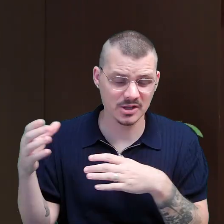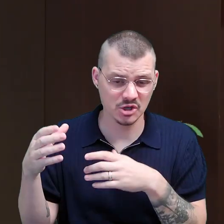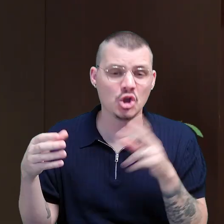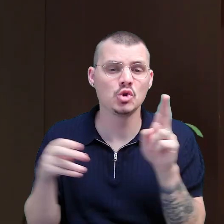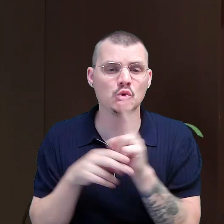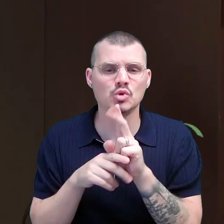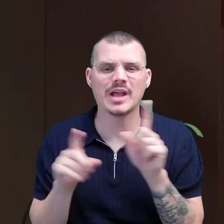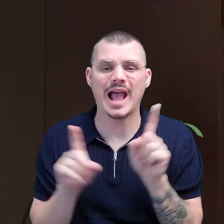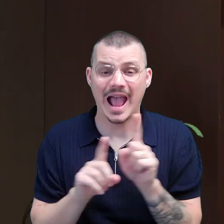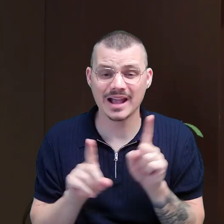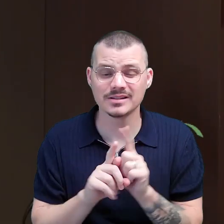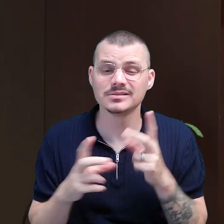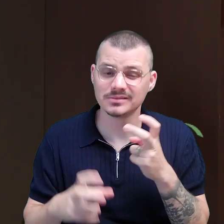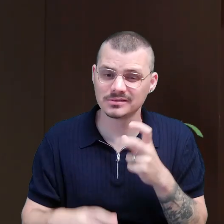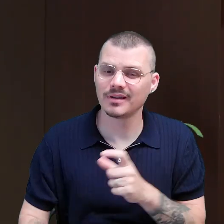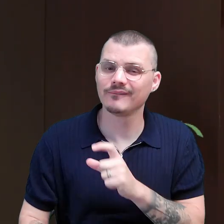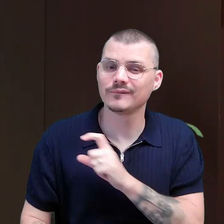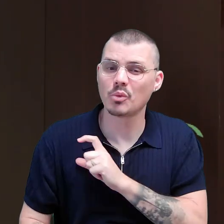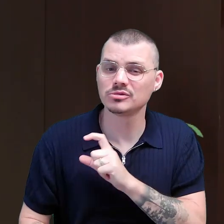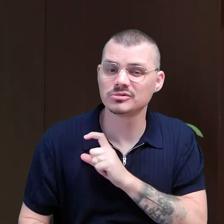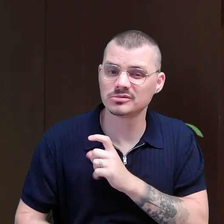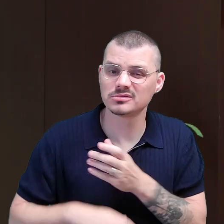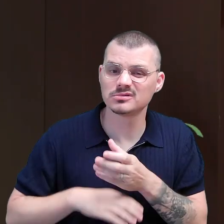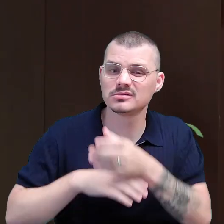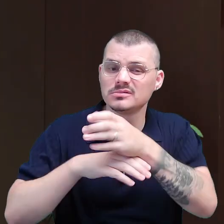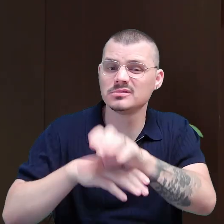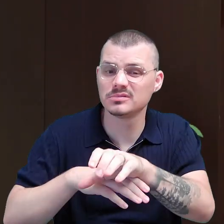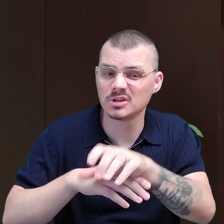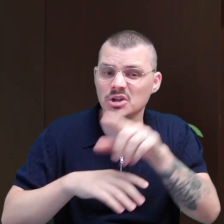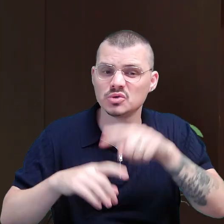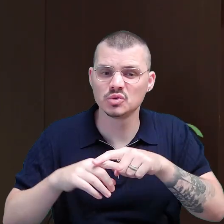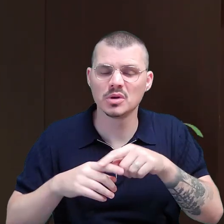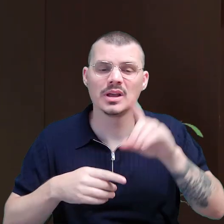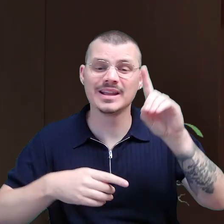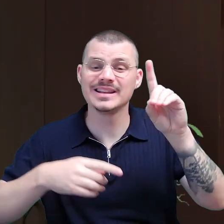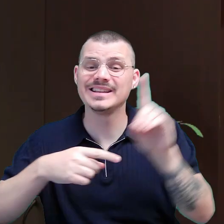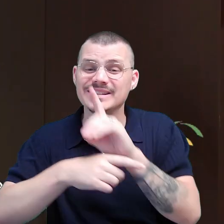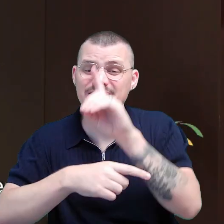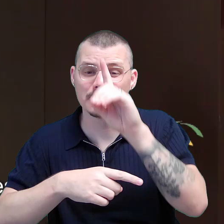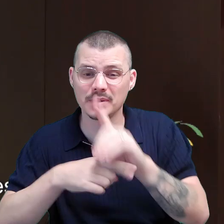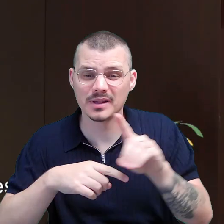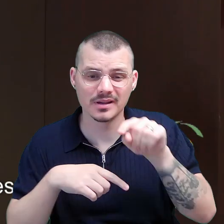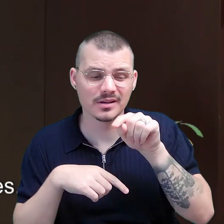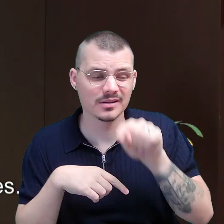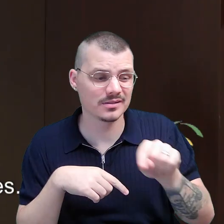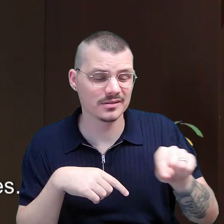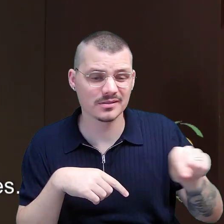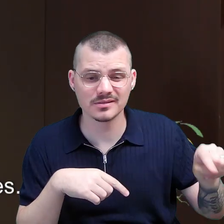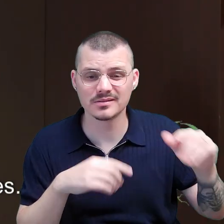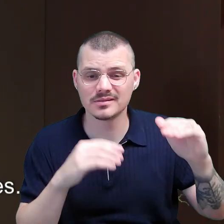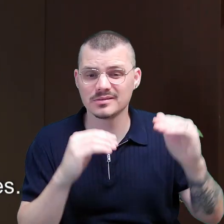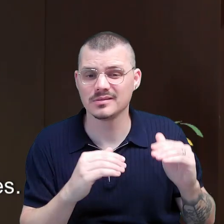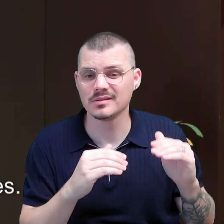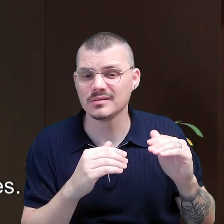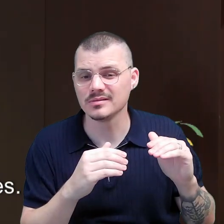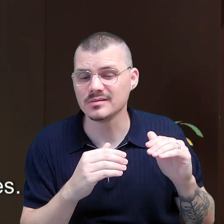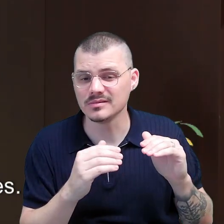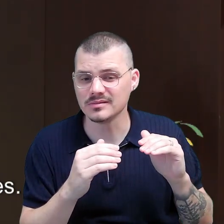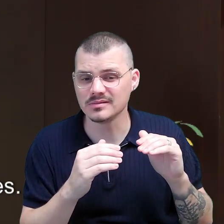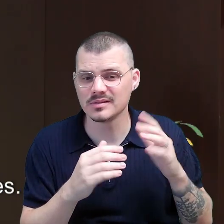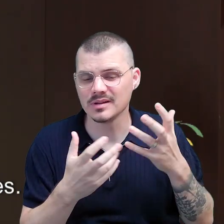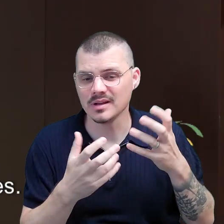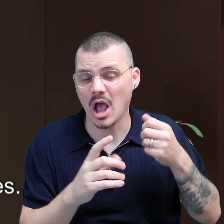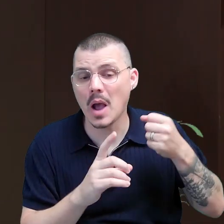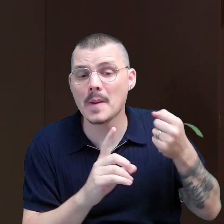men had been used as enforcers to basically discipline and, in